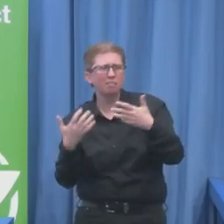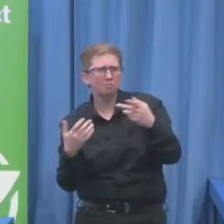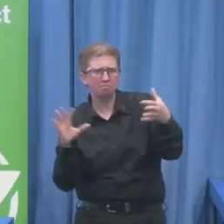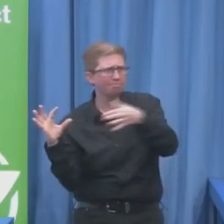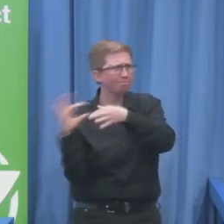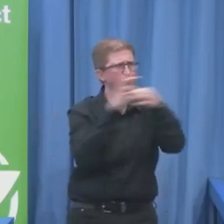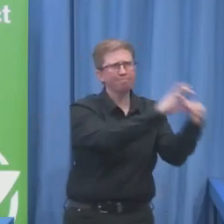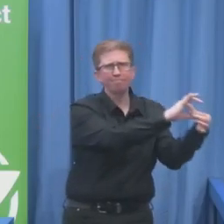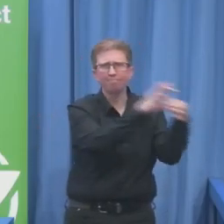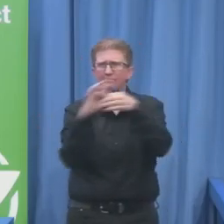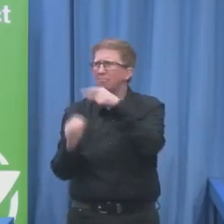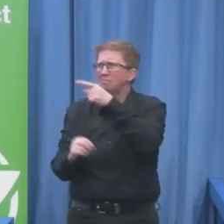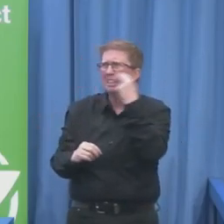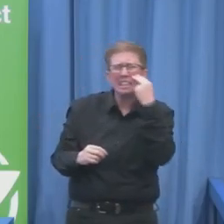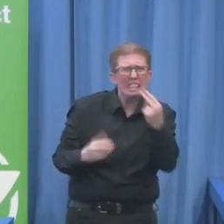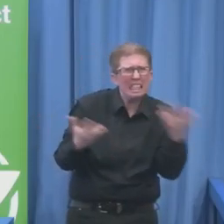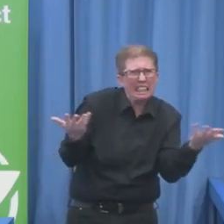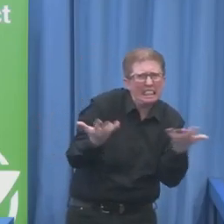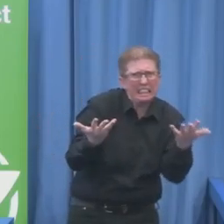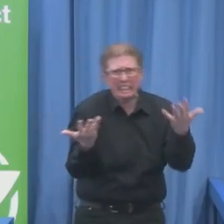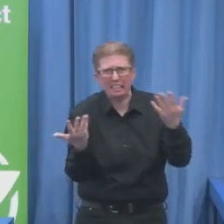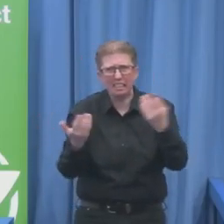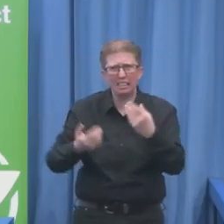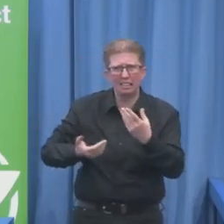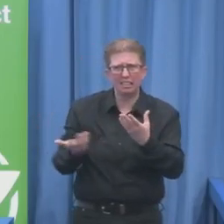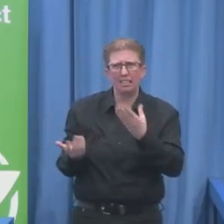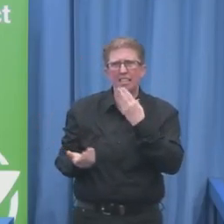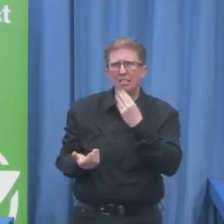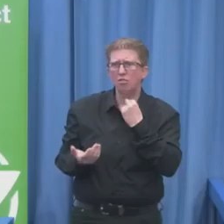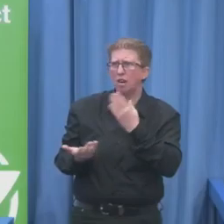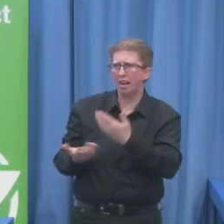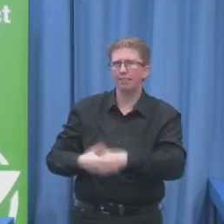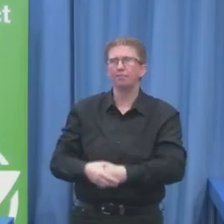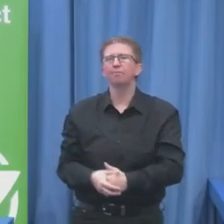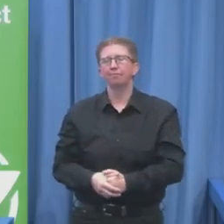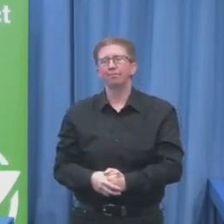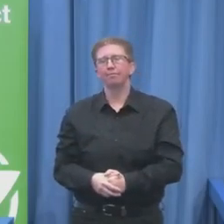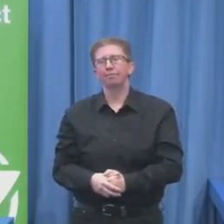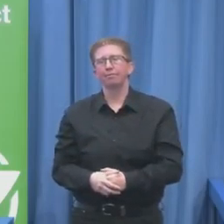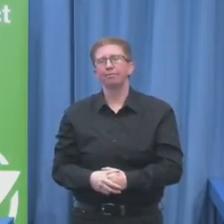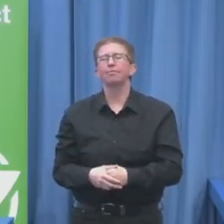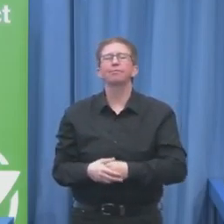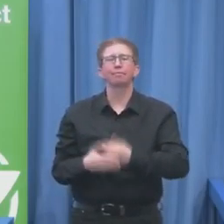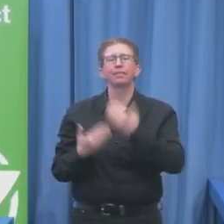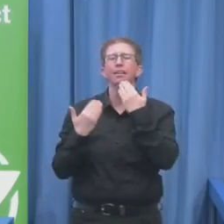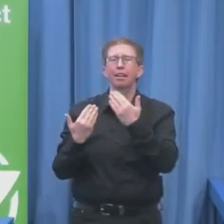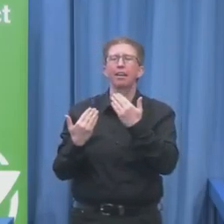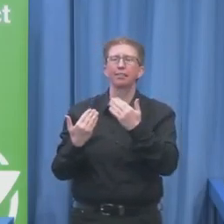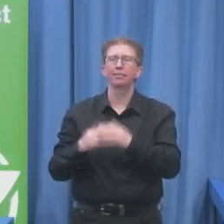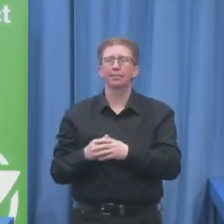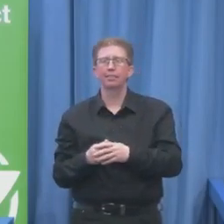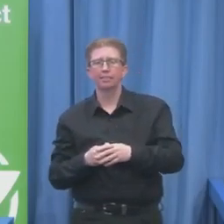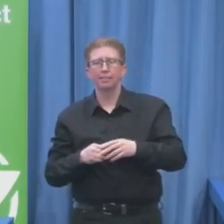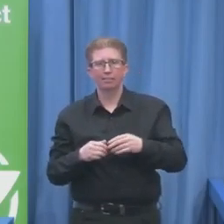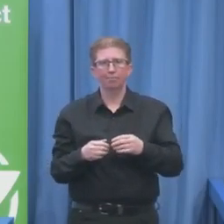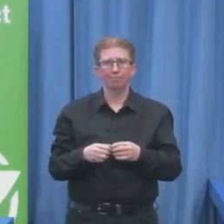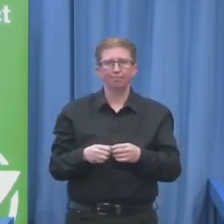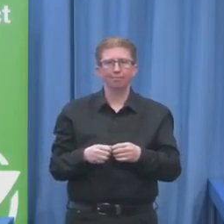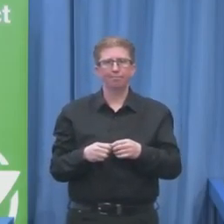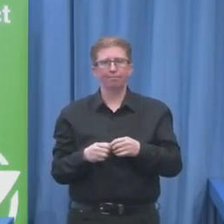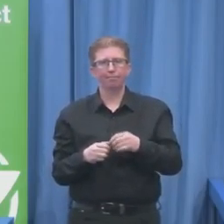Thank you for your question. The way we look at, in terms of competitors, the way we look at it is basically